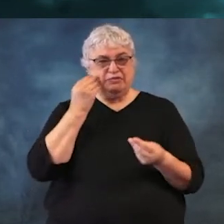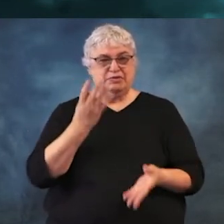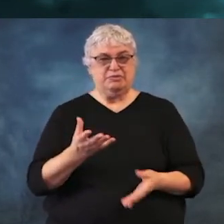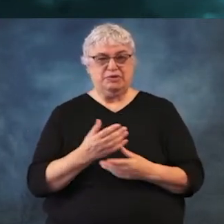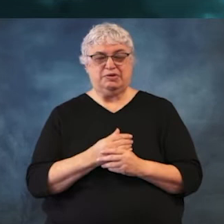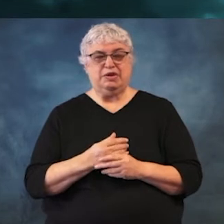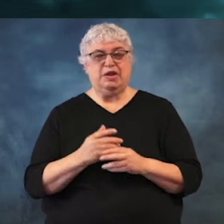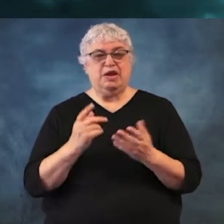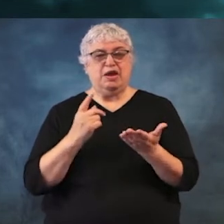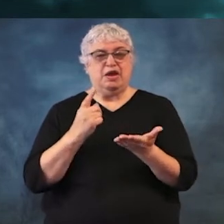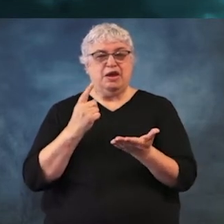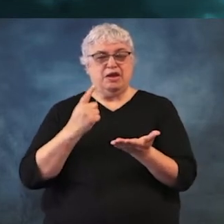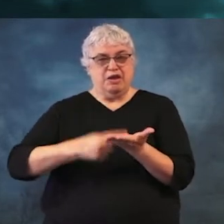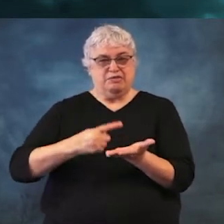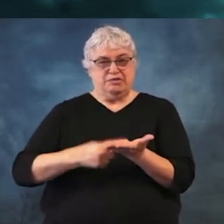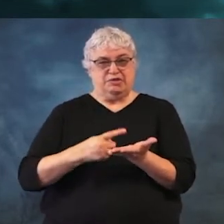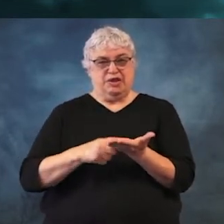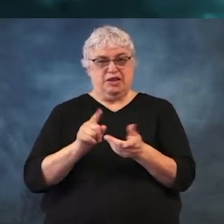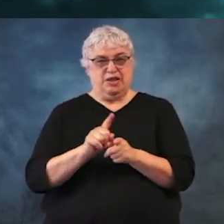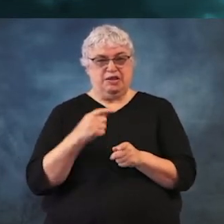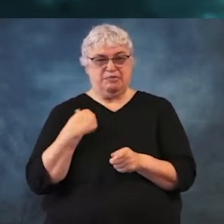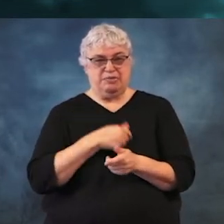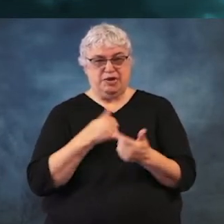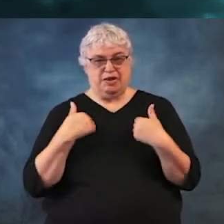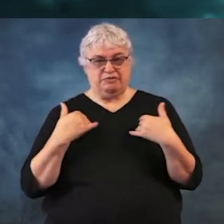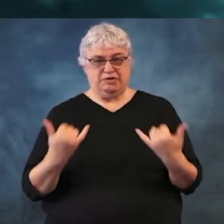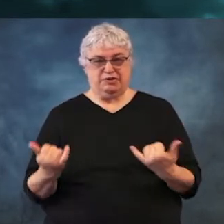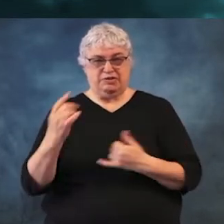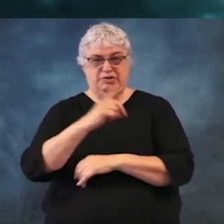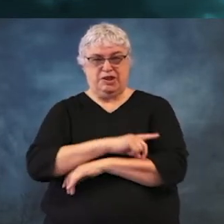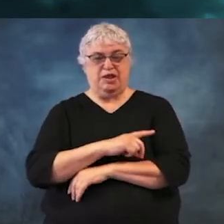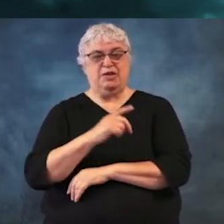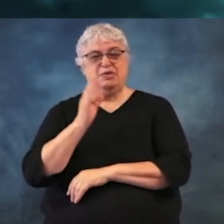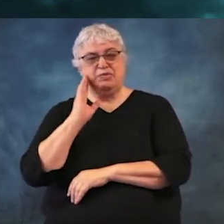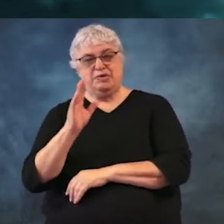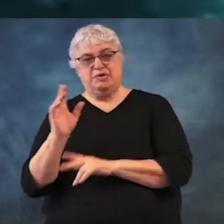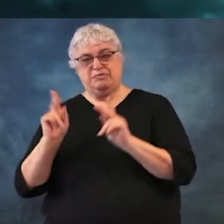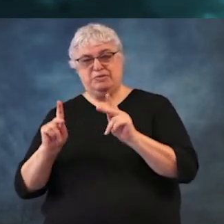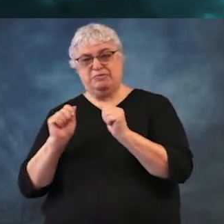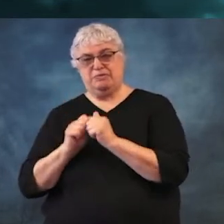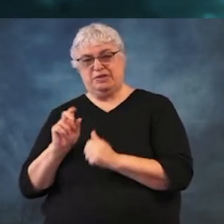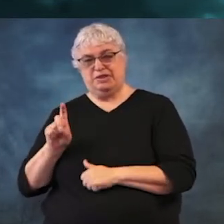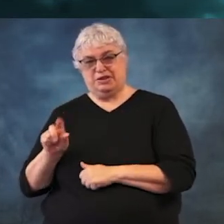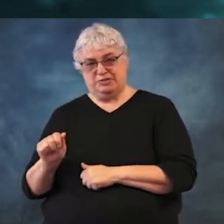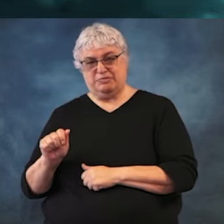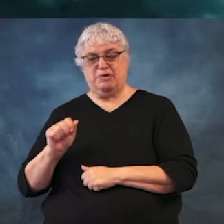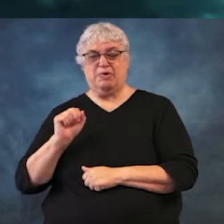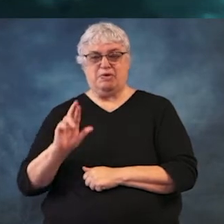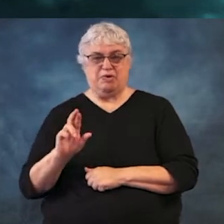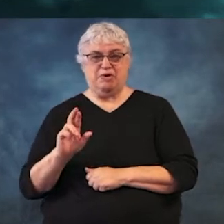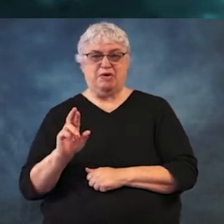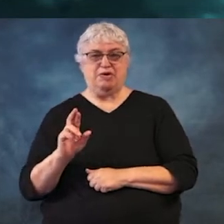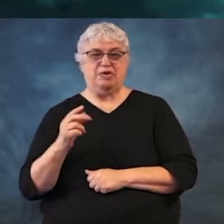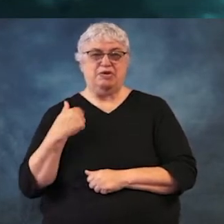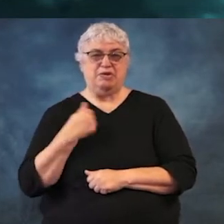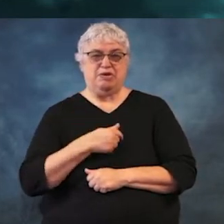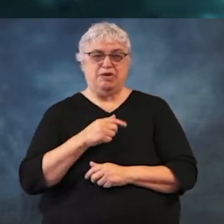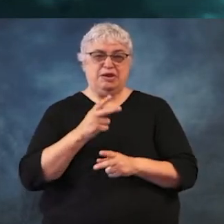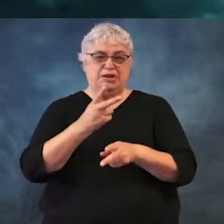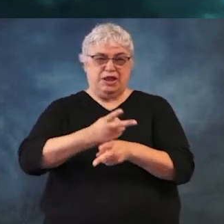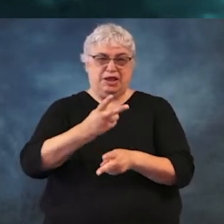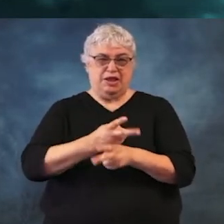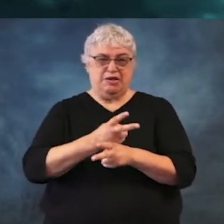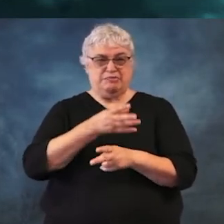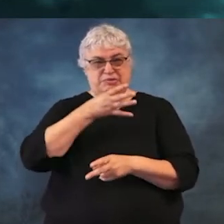think conversations like the one we're having today, we either are people with disabilities or are